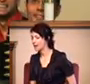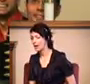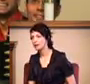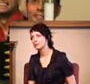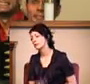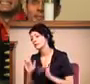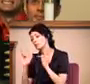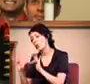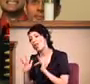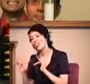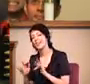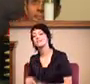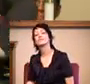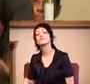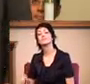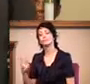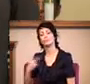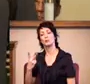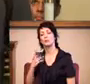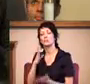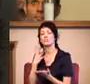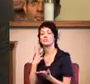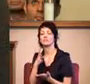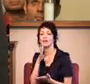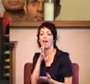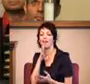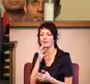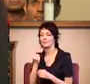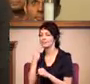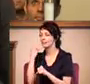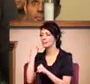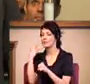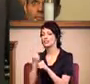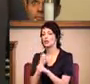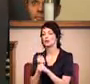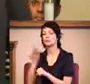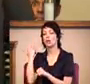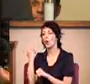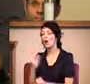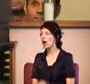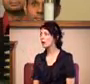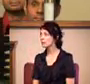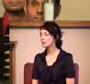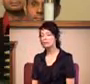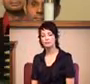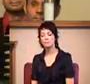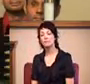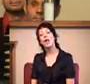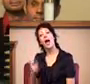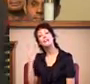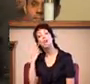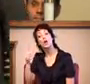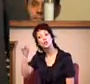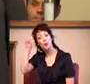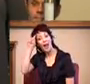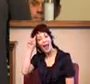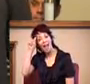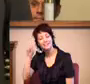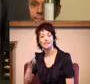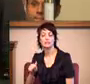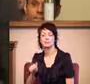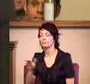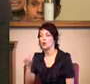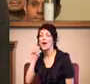poor thing. We were talking one day, this is years ago, and she said, oh, so I saw your Aunt Gladys. I said, oh, how's she doing? Oh, fine, blah, blah,